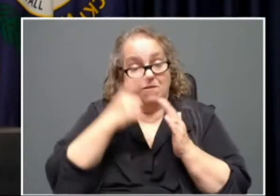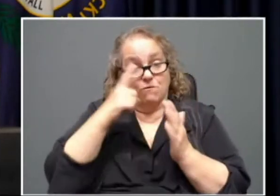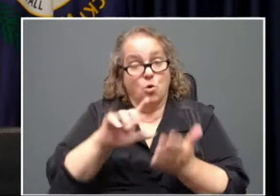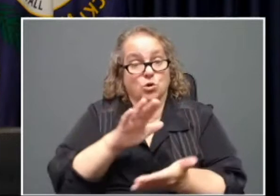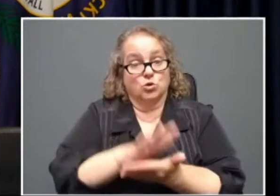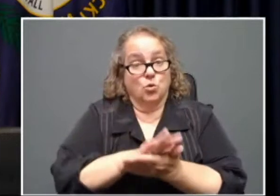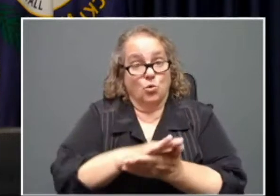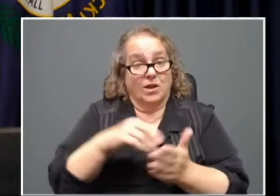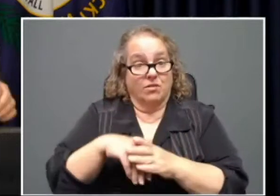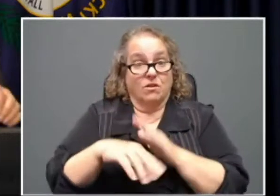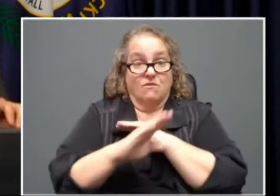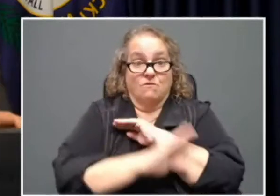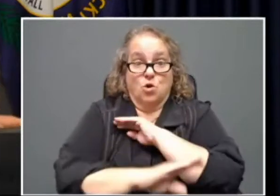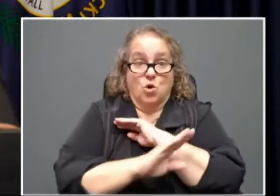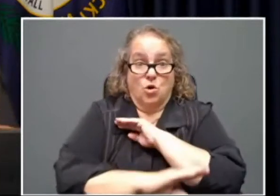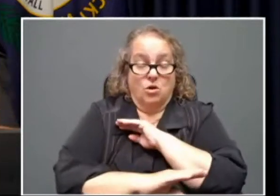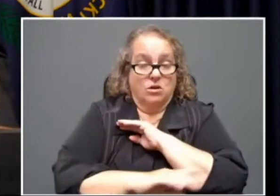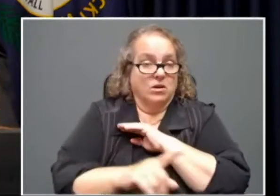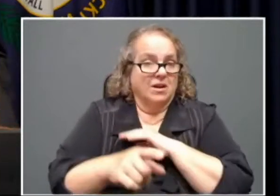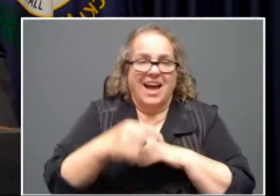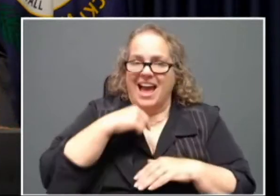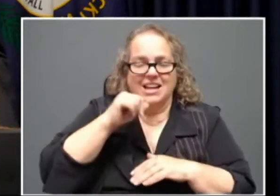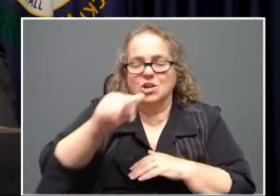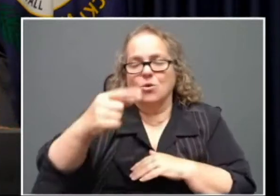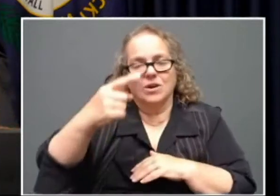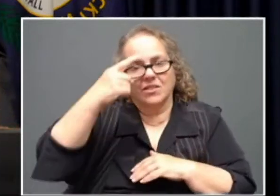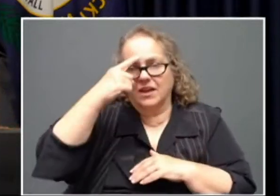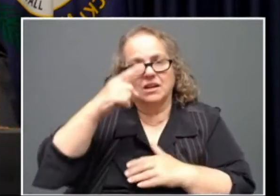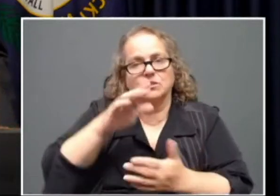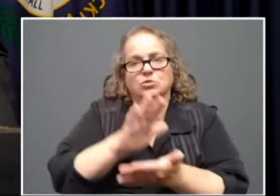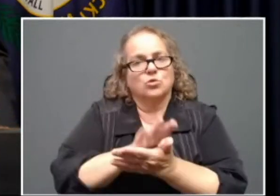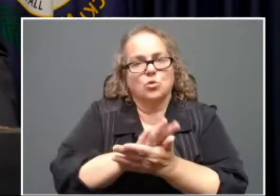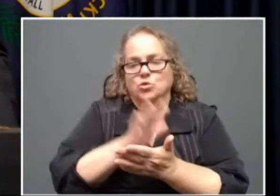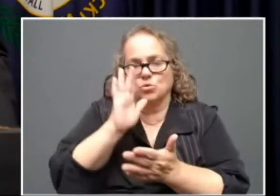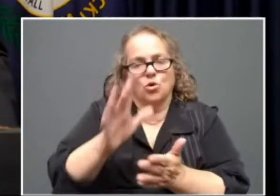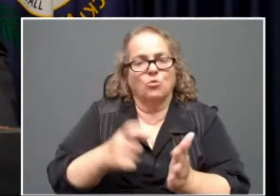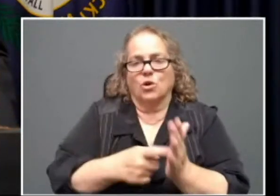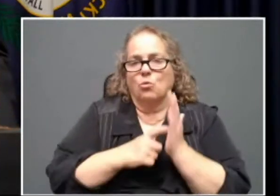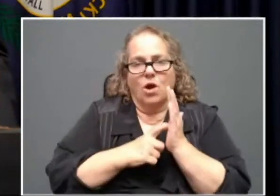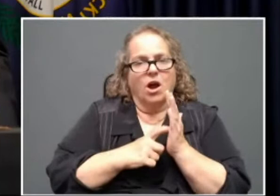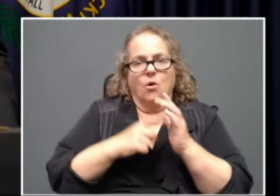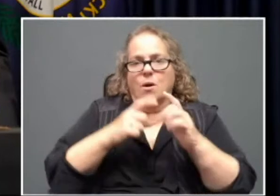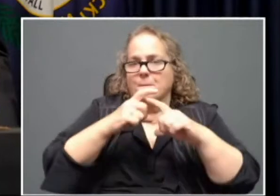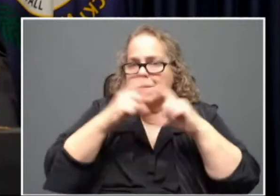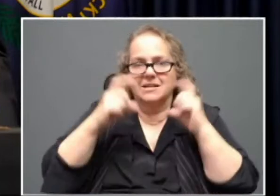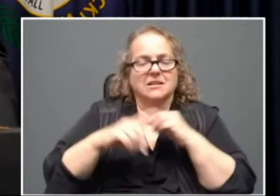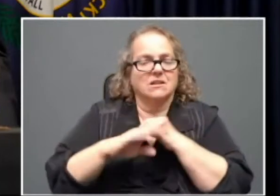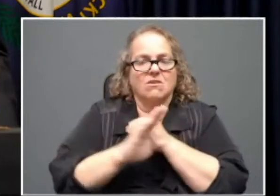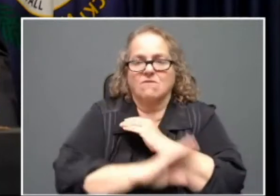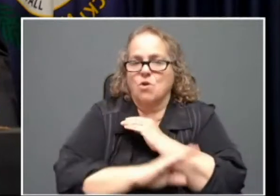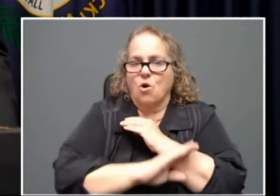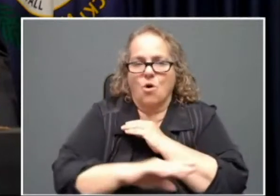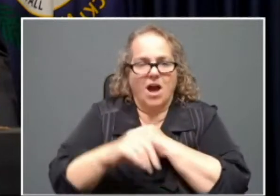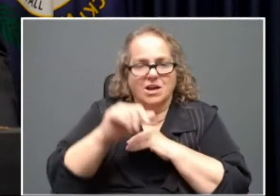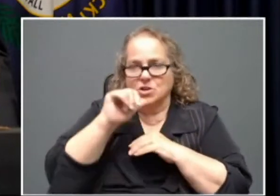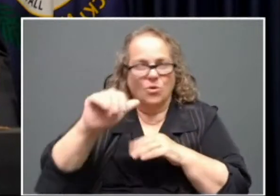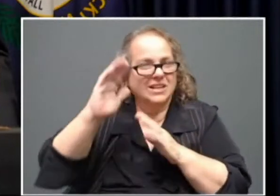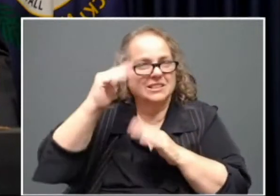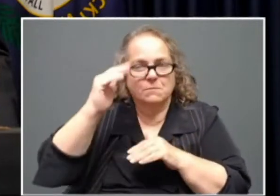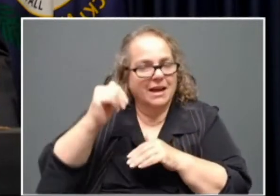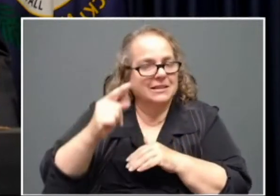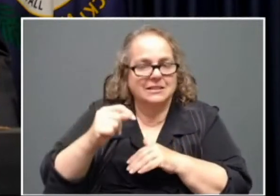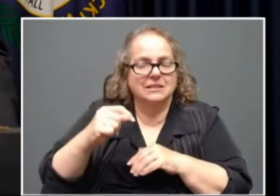I do not think there will be a mask mandate for schools in the fall. I don't expect it based on what we are seeing with